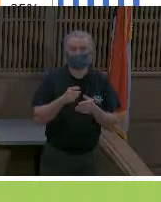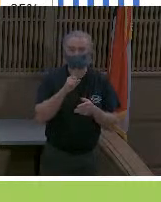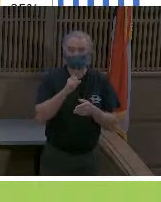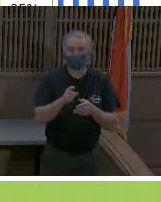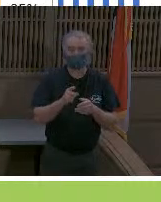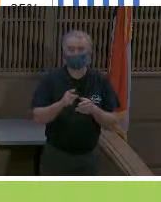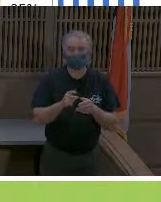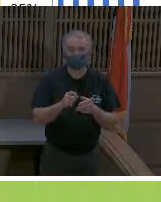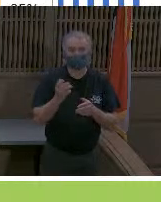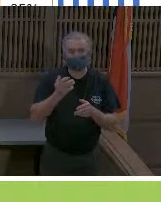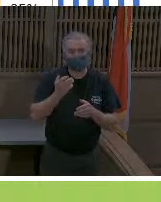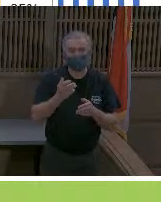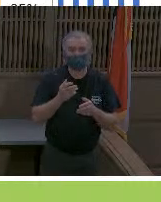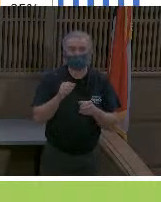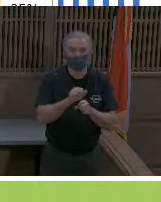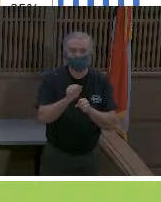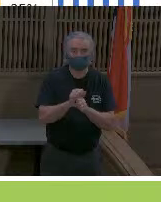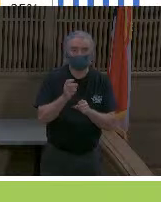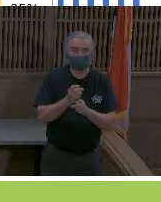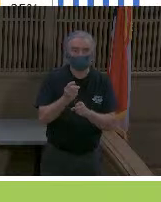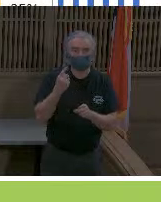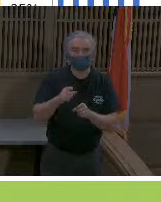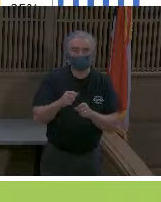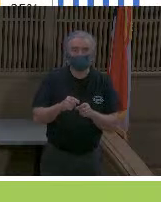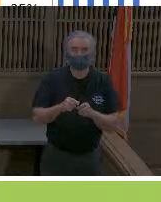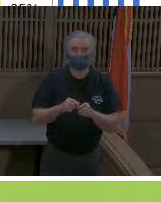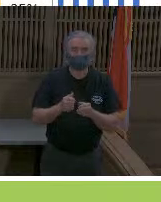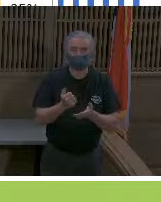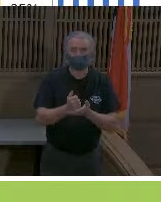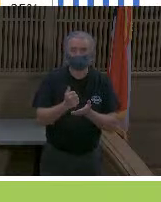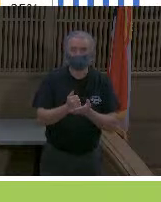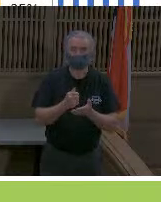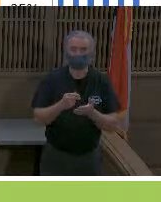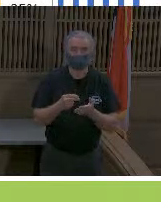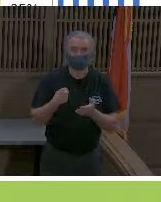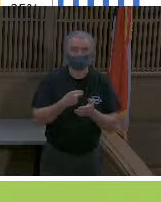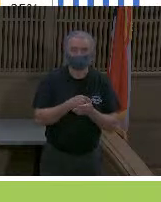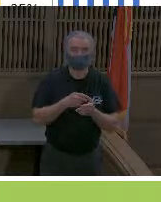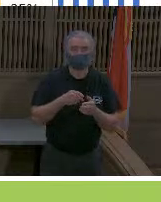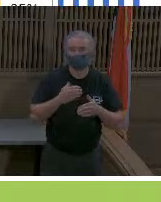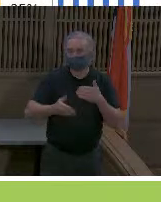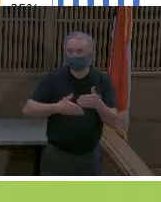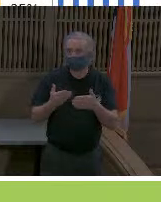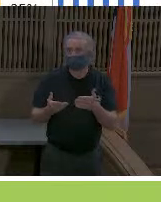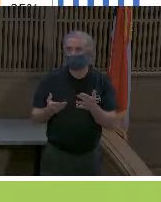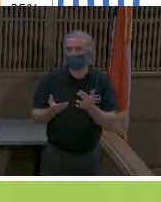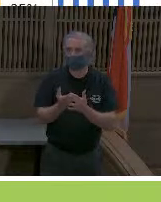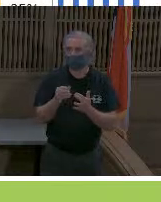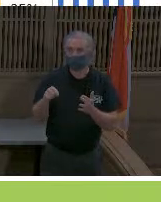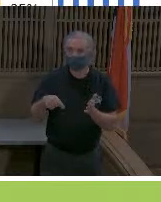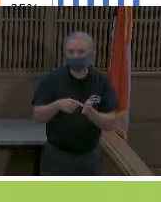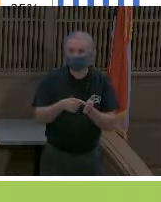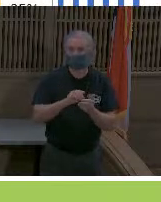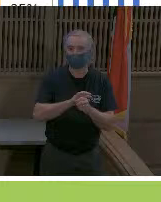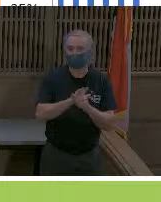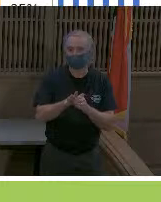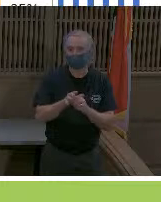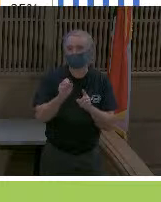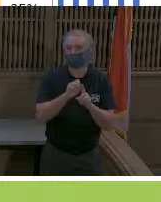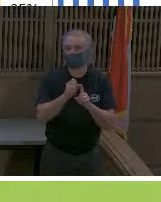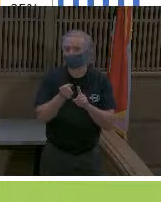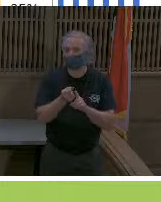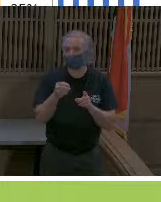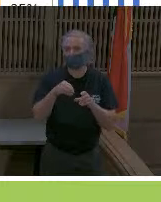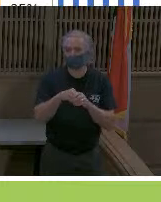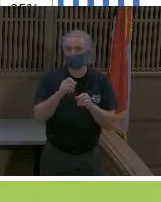our community, but in forging a relationship with the state and with the governor's office to get us a lot of the supplies and resources we need. So that